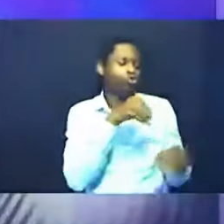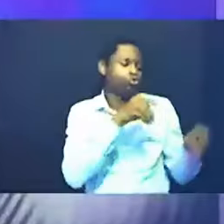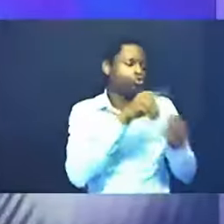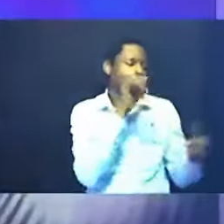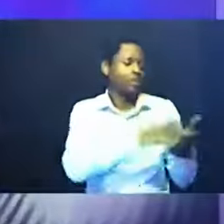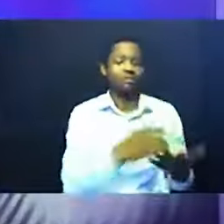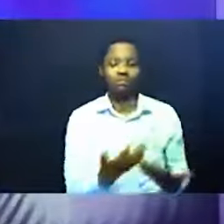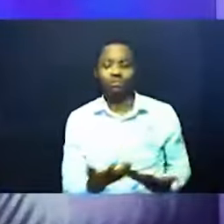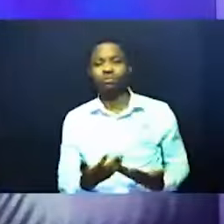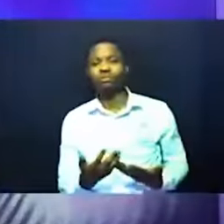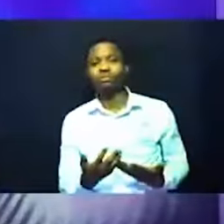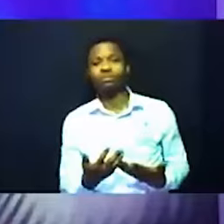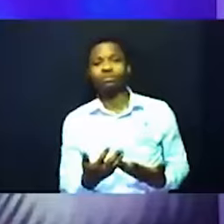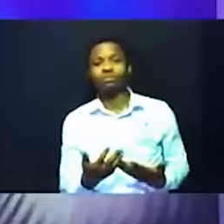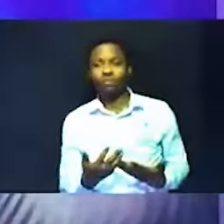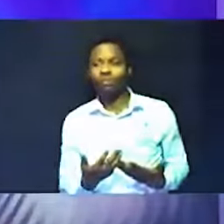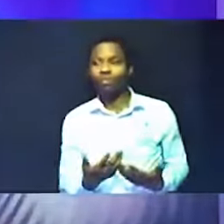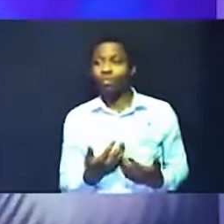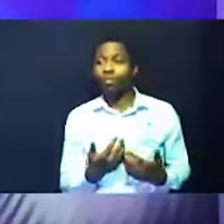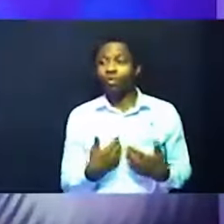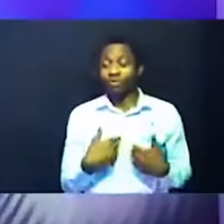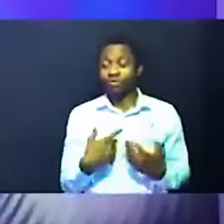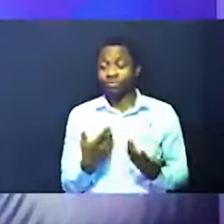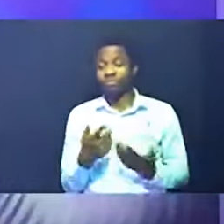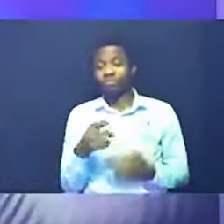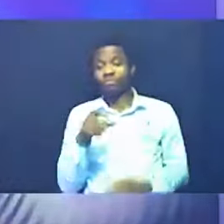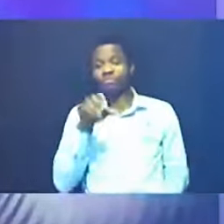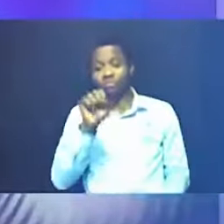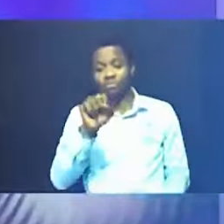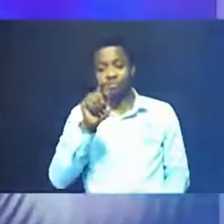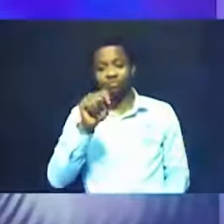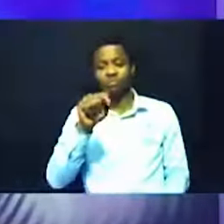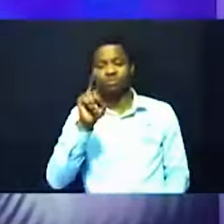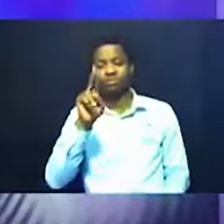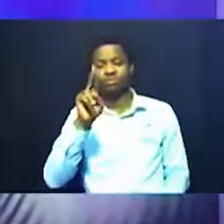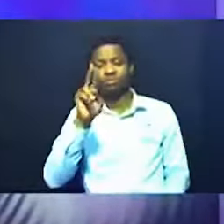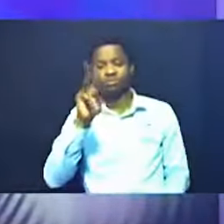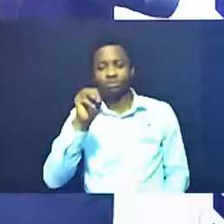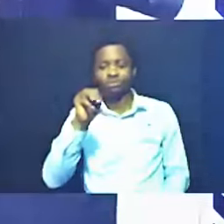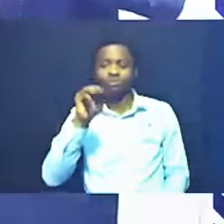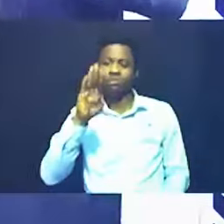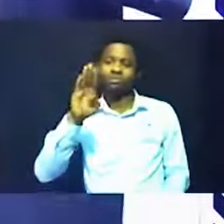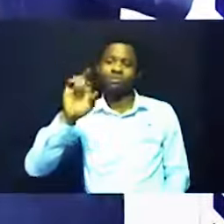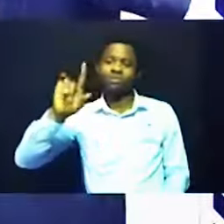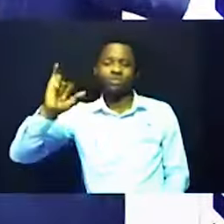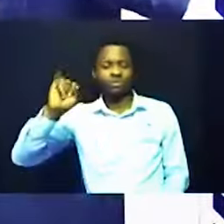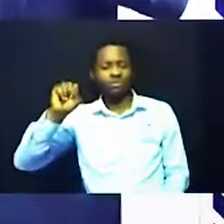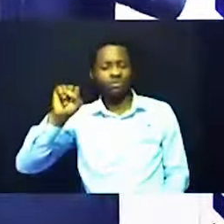now when it comes to stumbling blocks please be innocent in this